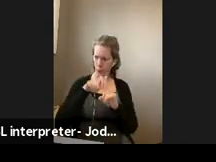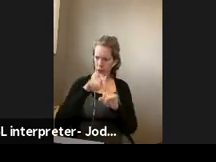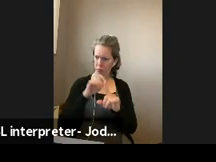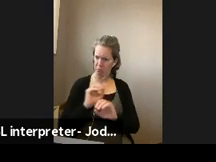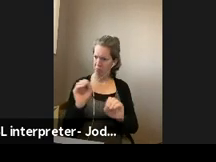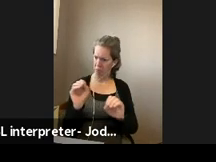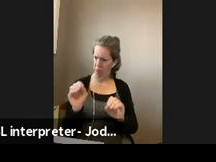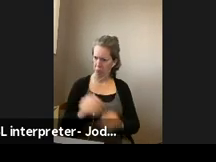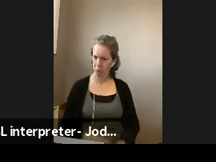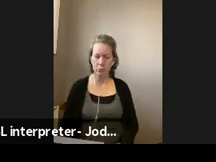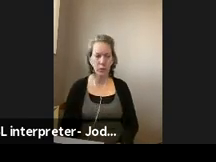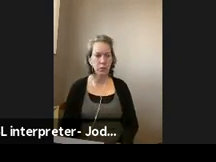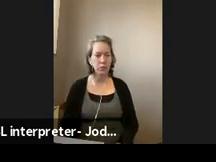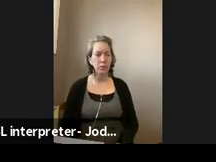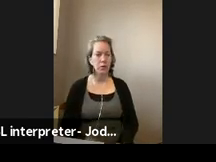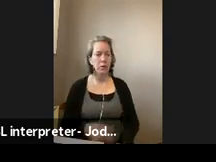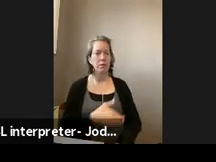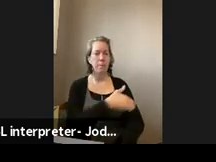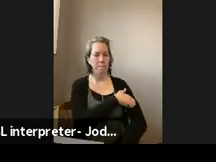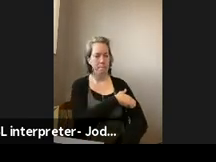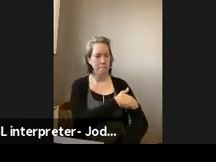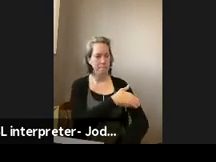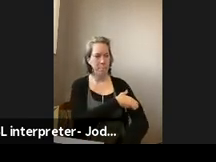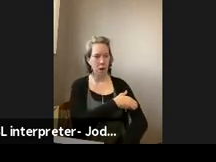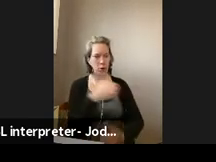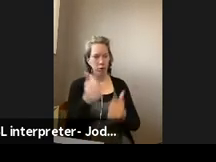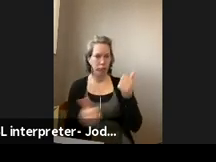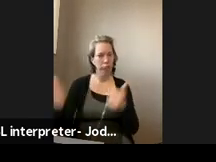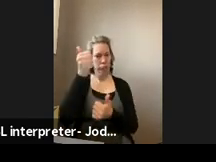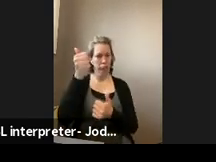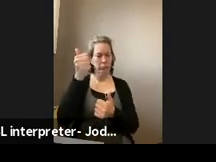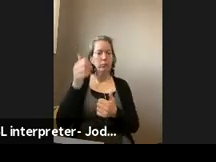The power dynamics in that conversation made me feel very uncomfortable.